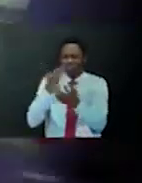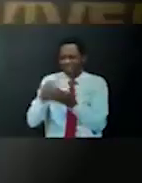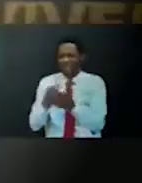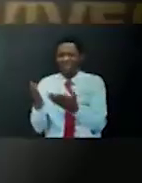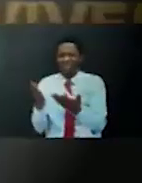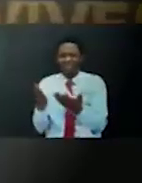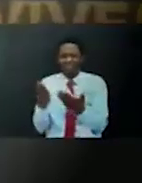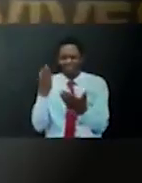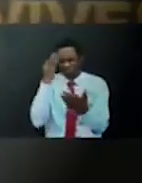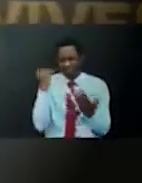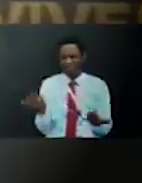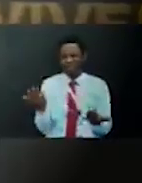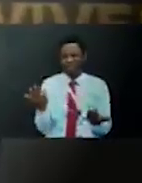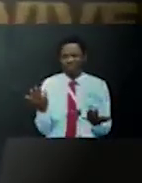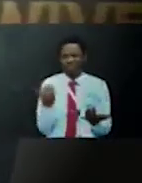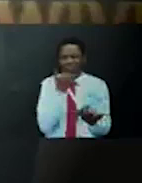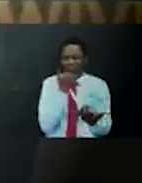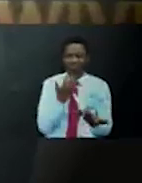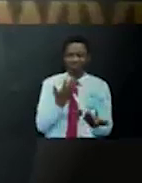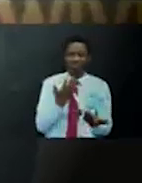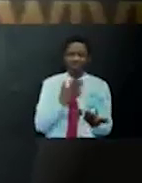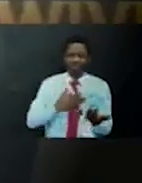Shall we rise and sing this song and I'll continue?